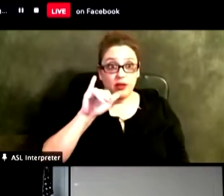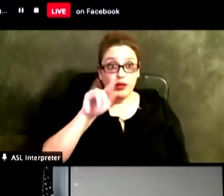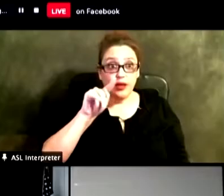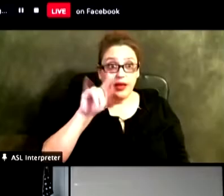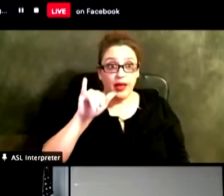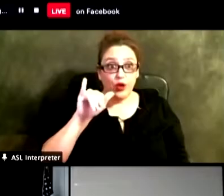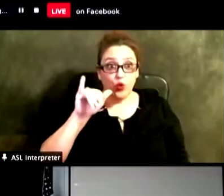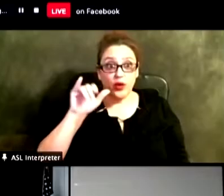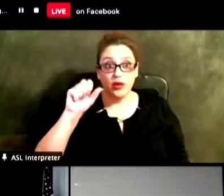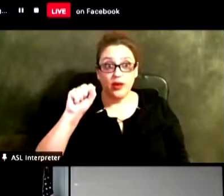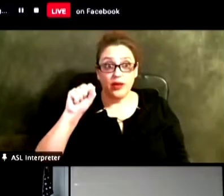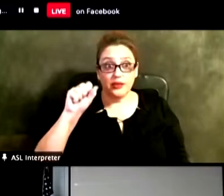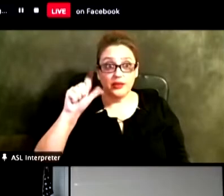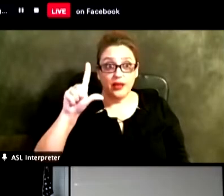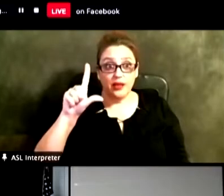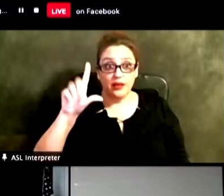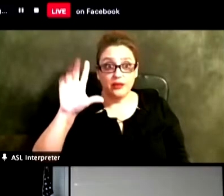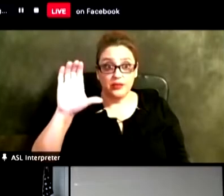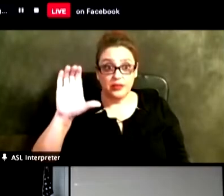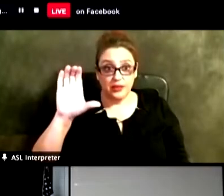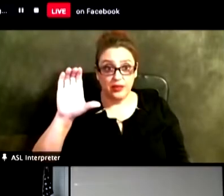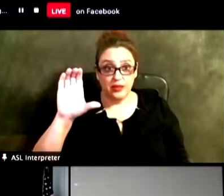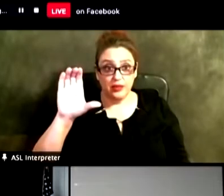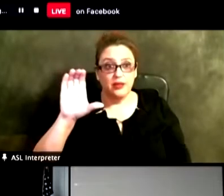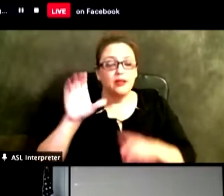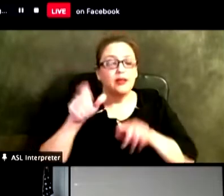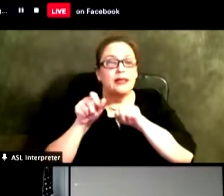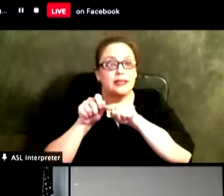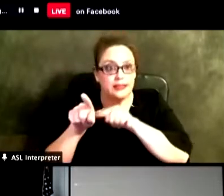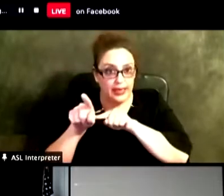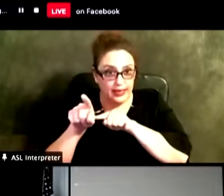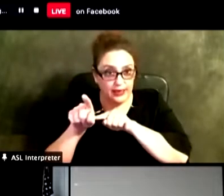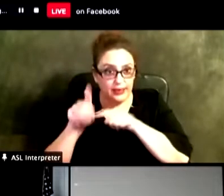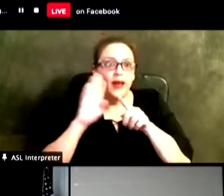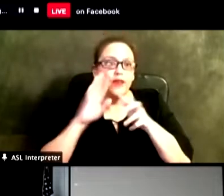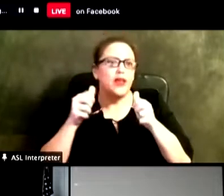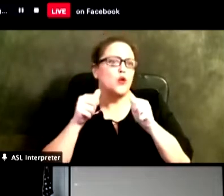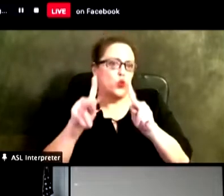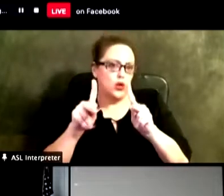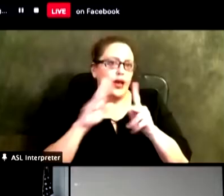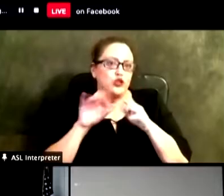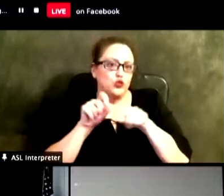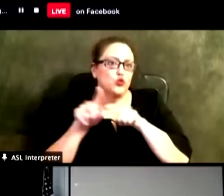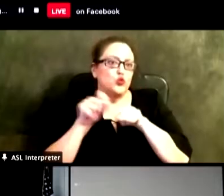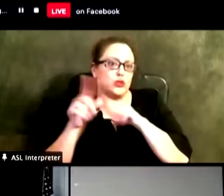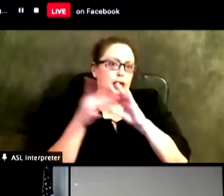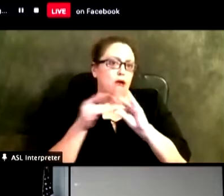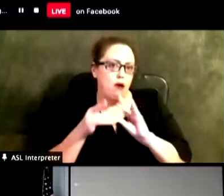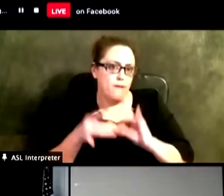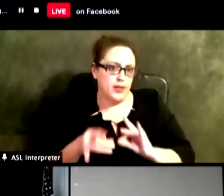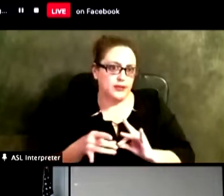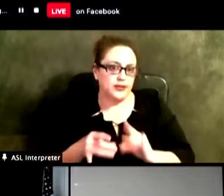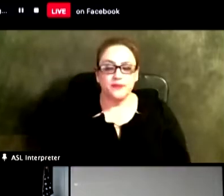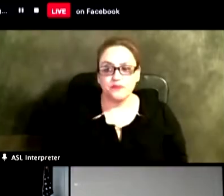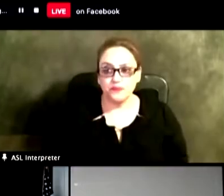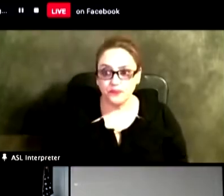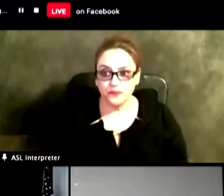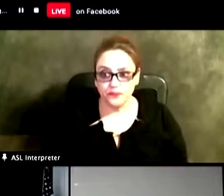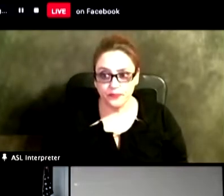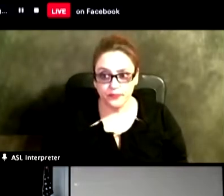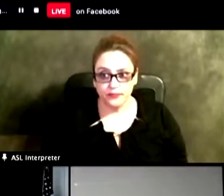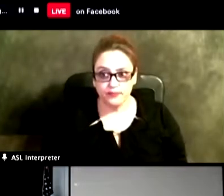then you can send your comment anonymously via text message. We're going to turn now to a